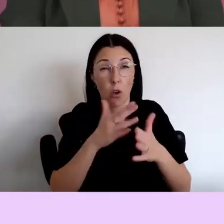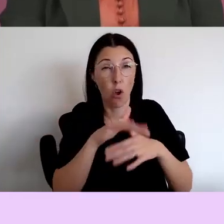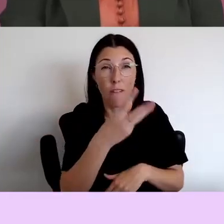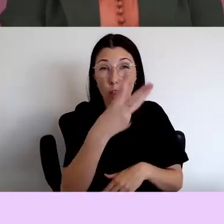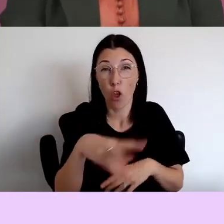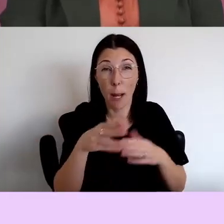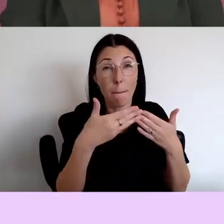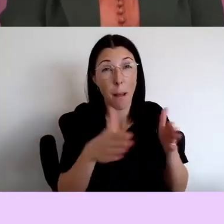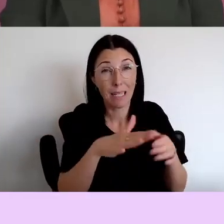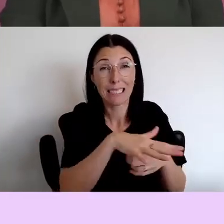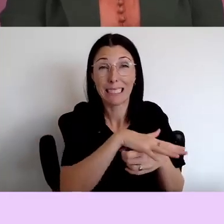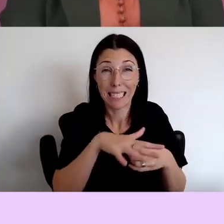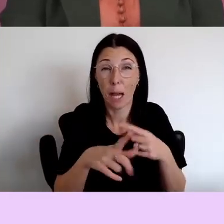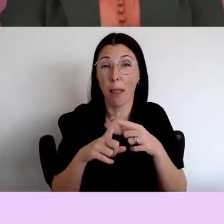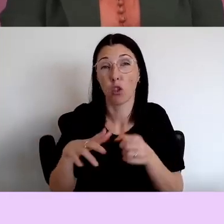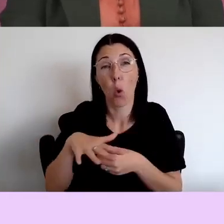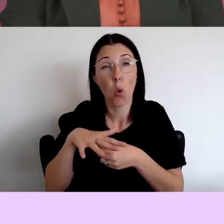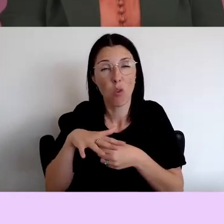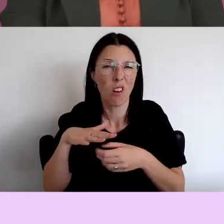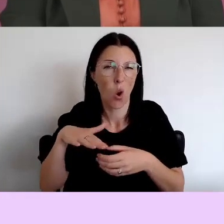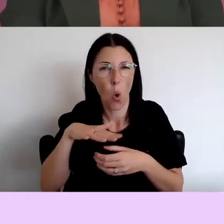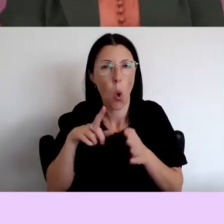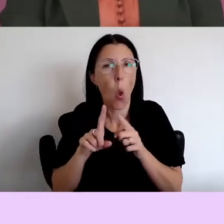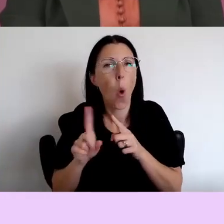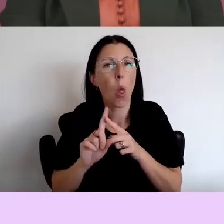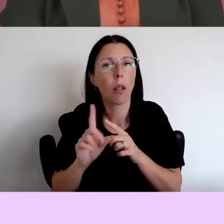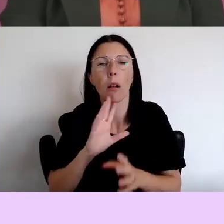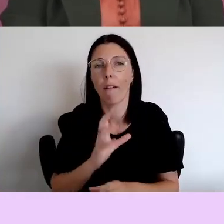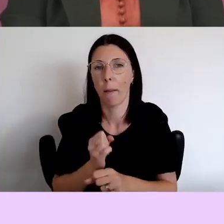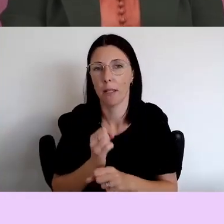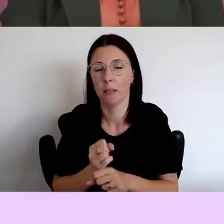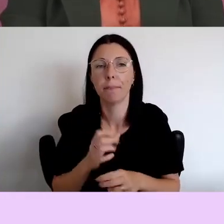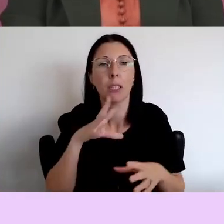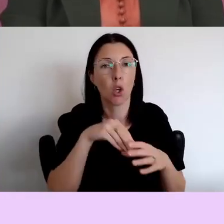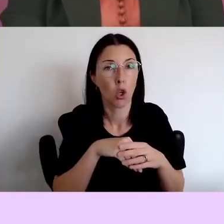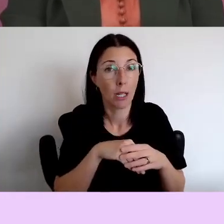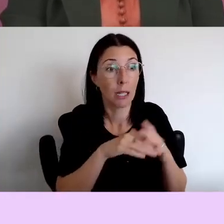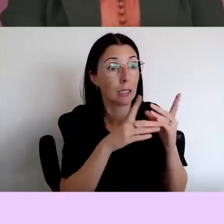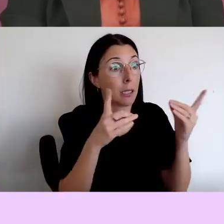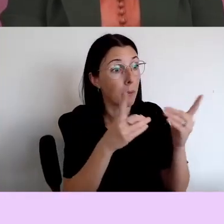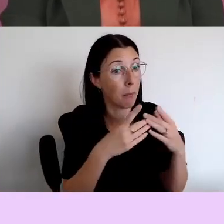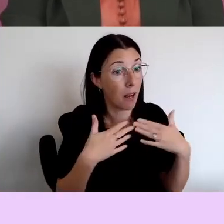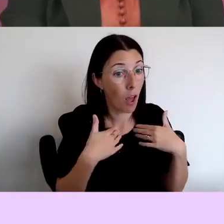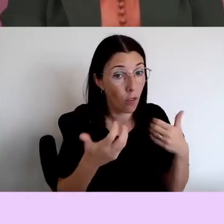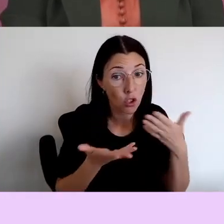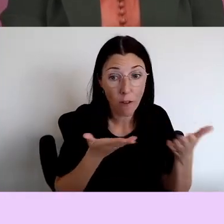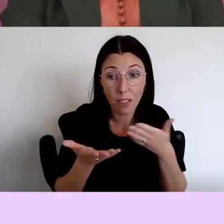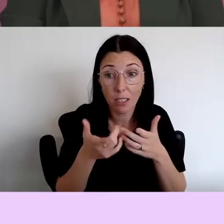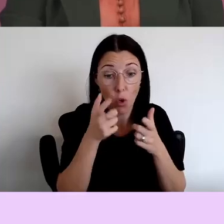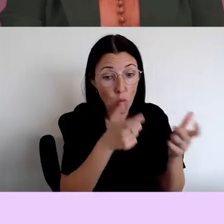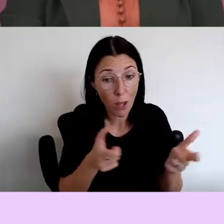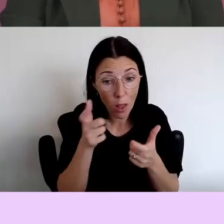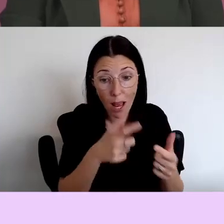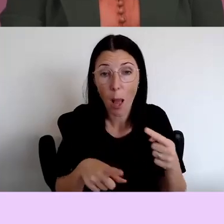government organisations. And this included departments, agencies, health services, regulators and local